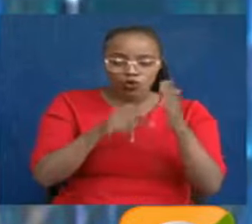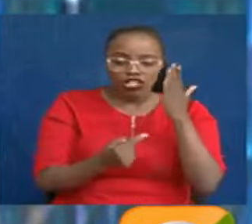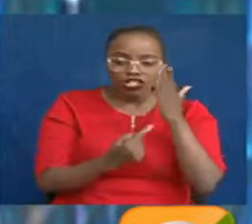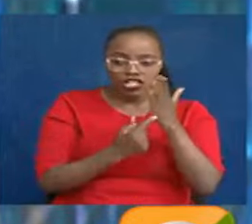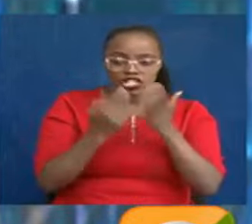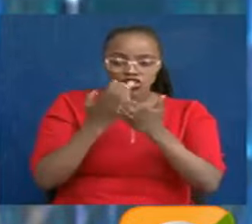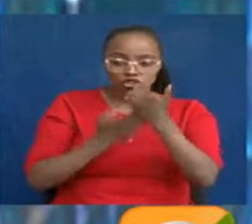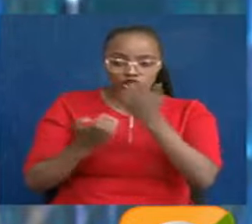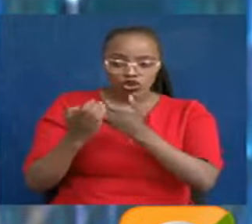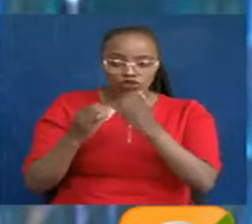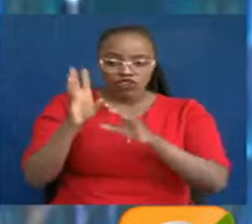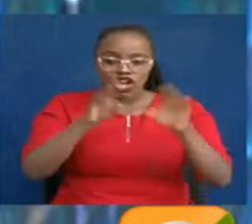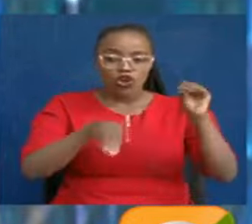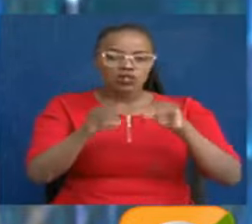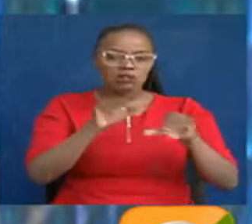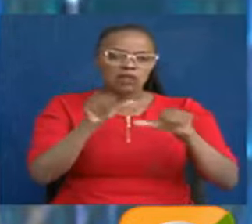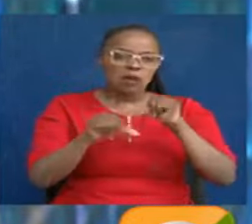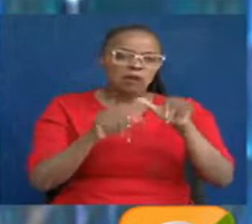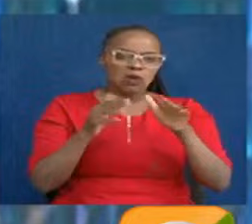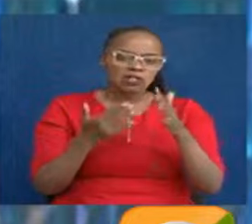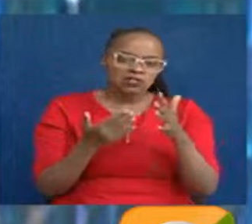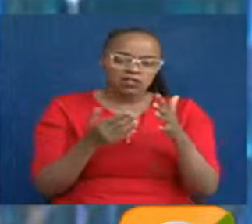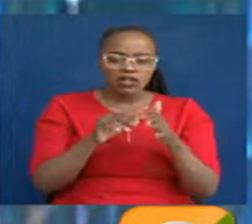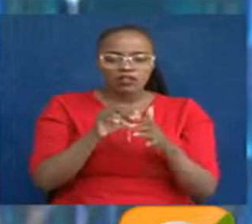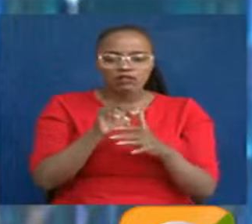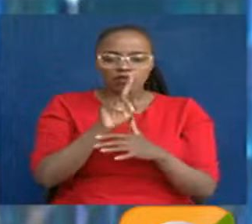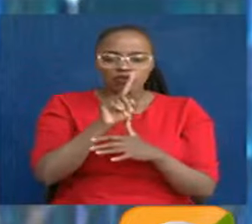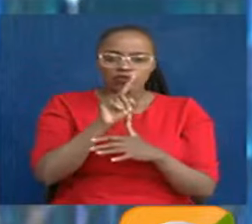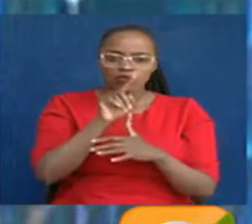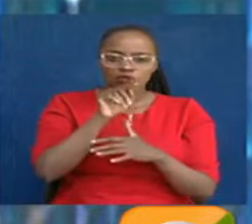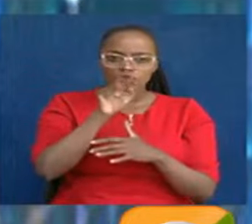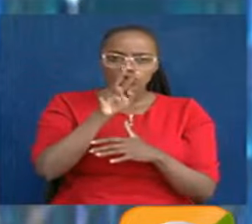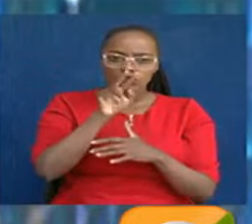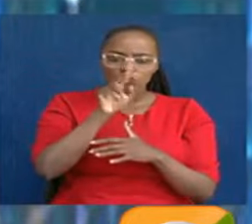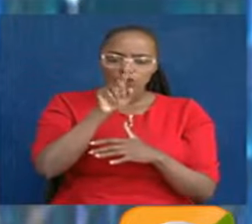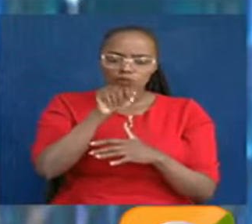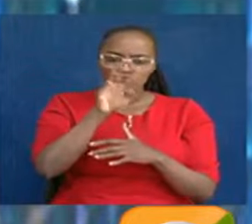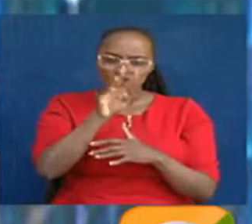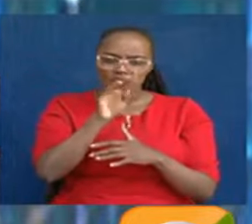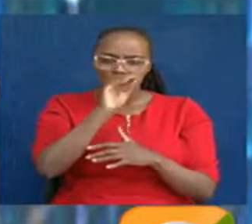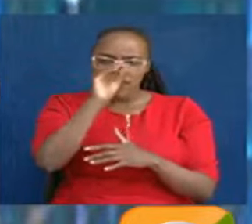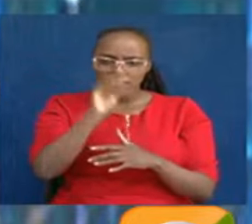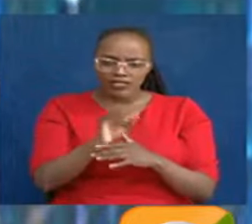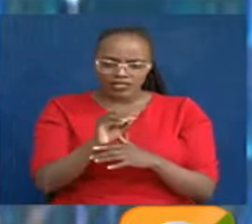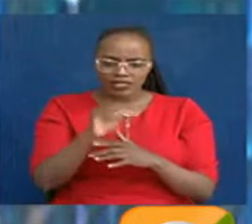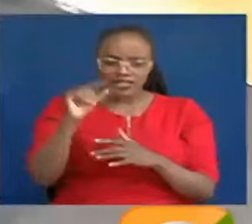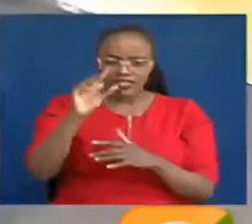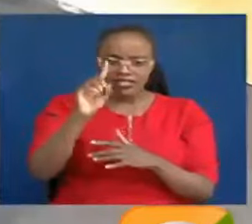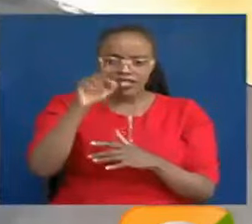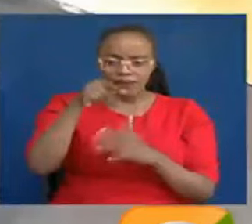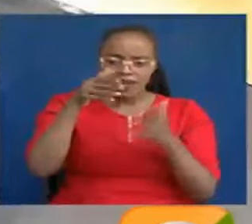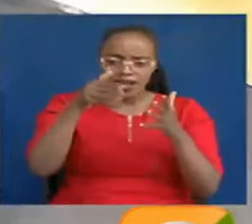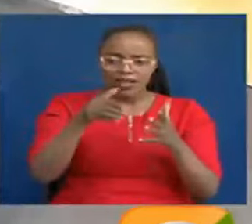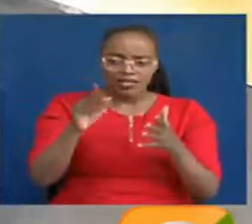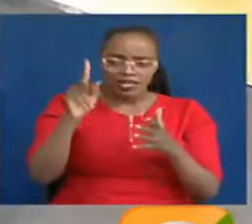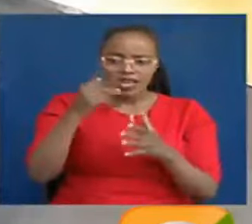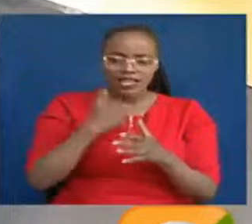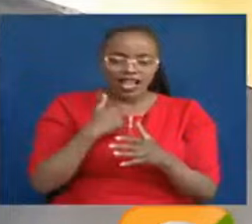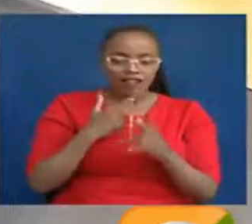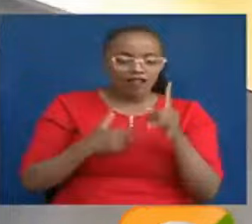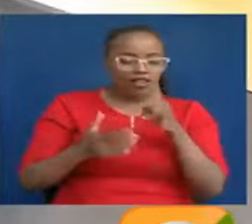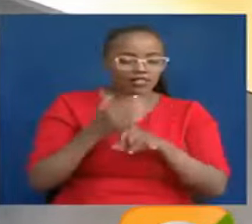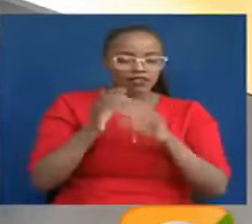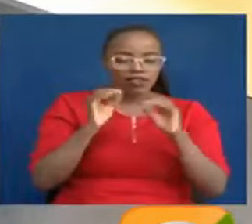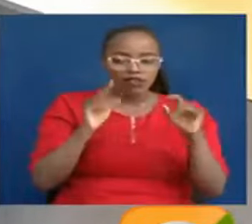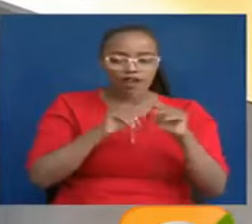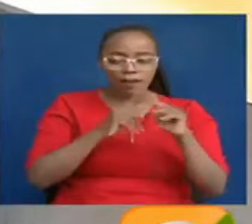economy contributes to above 24% into the GDP. Currently in Kenya, we are still not yet there. But